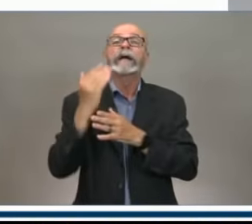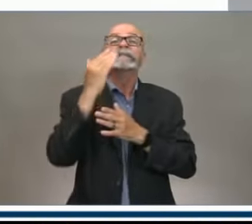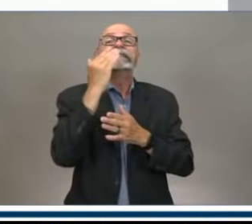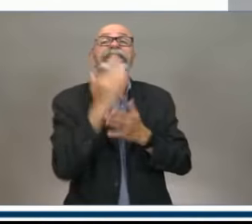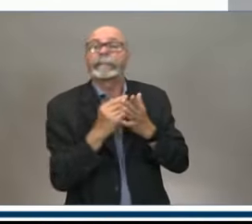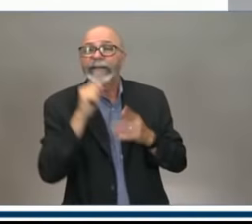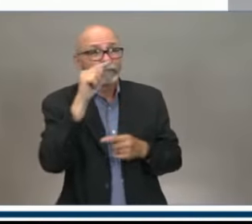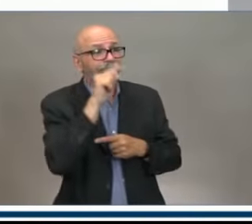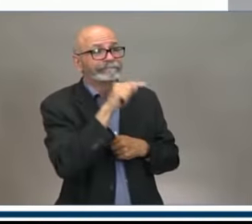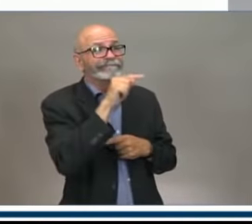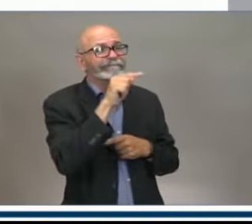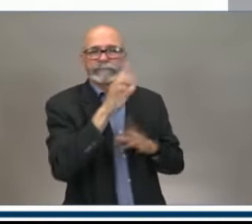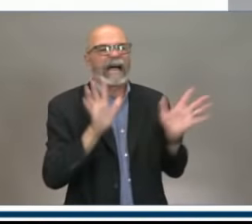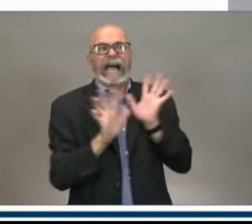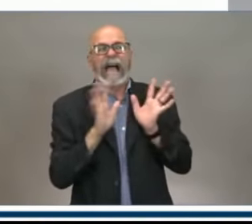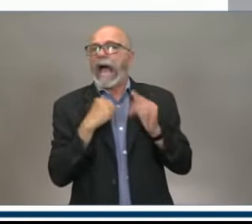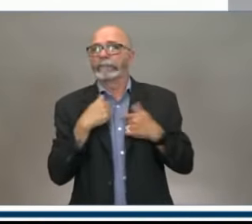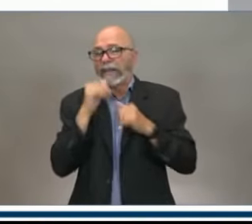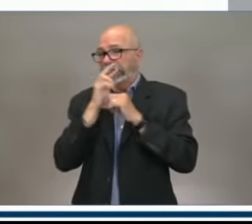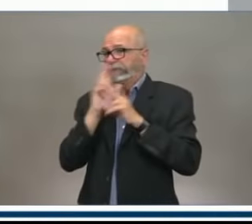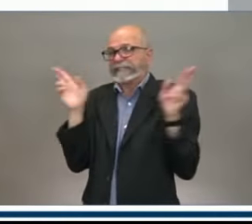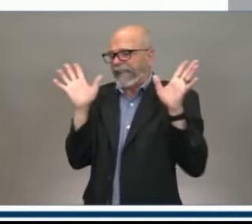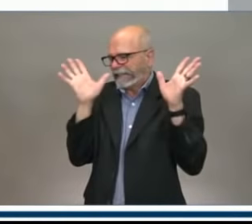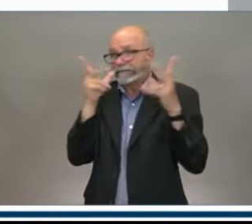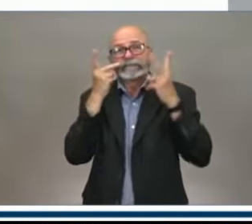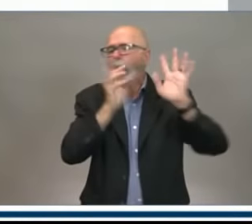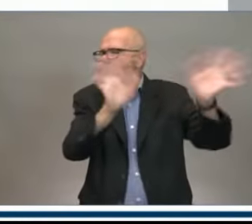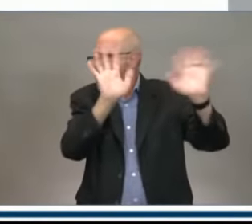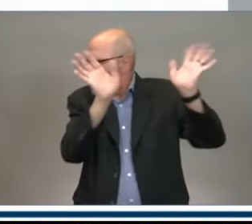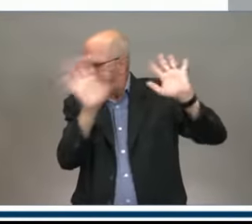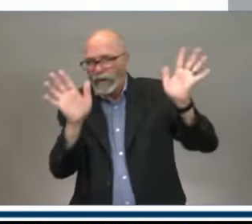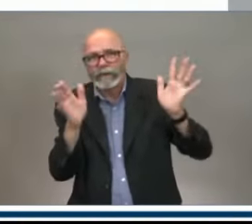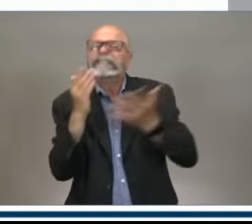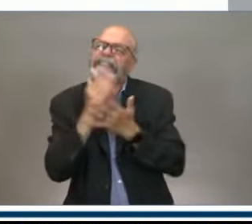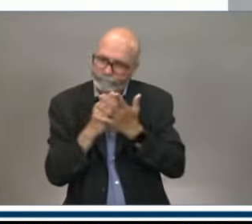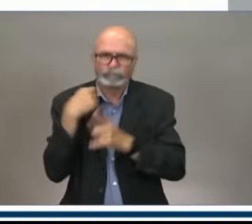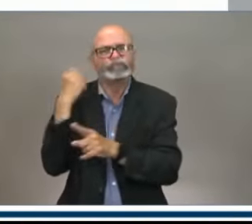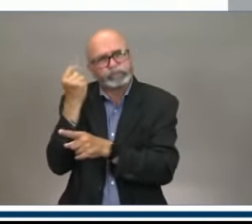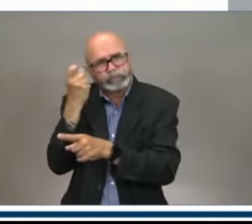then. So ultimately, it'll be up to each facility when they feel ready and